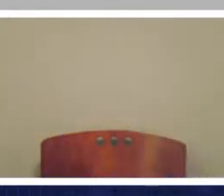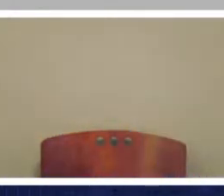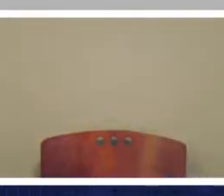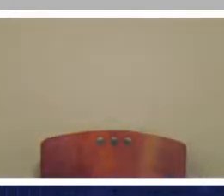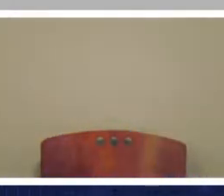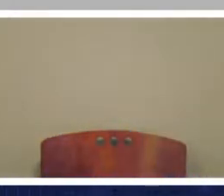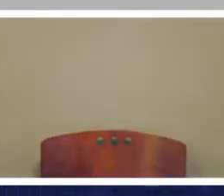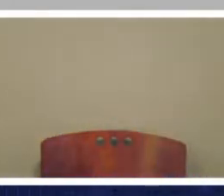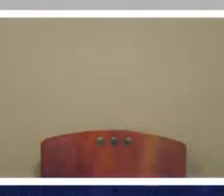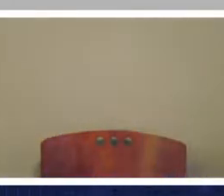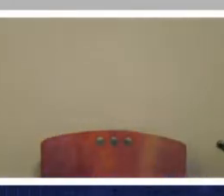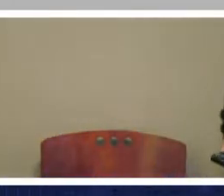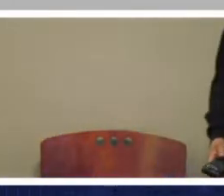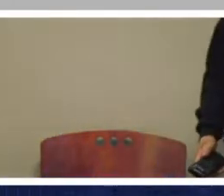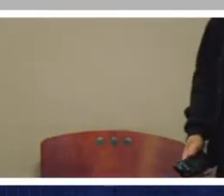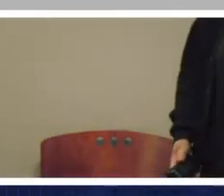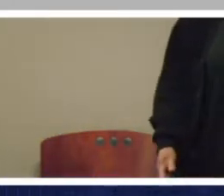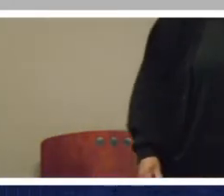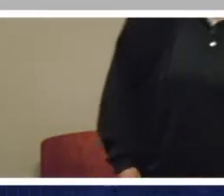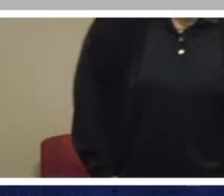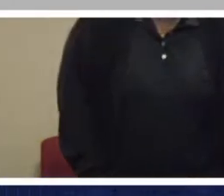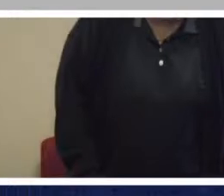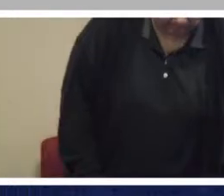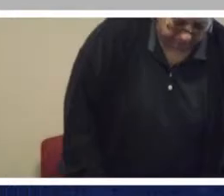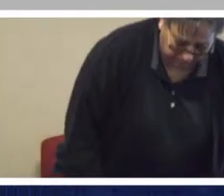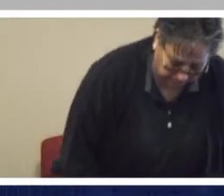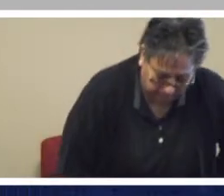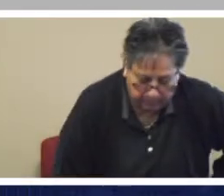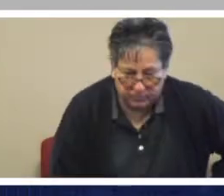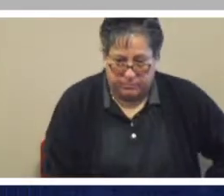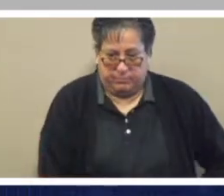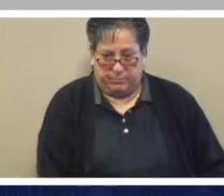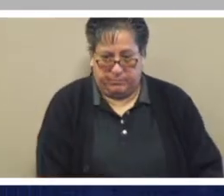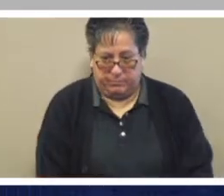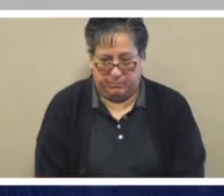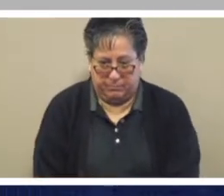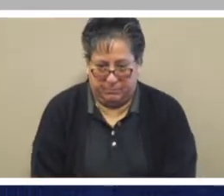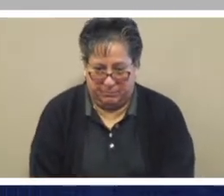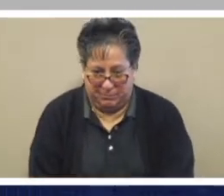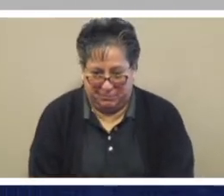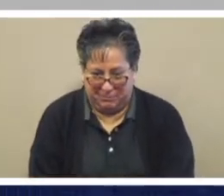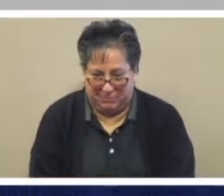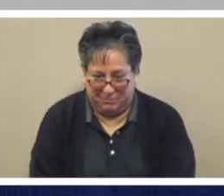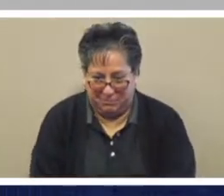Good morning, Mayor and City Council. Robert Cortinas. Good morning, sir. I'll try to maintain the 20 seconds per